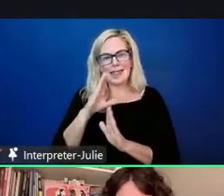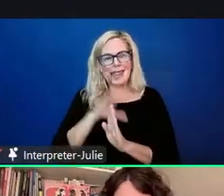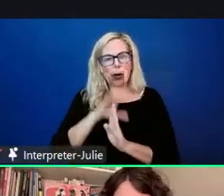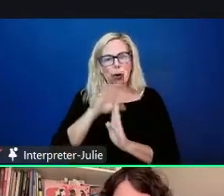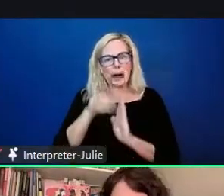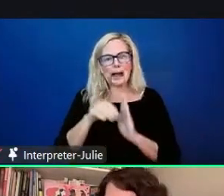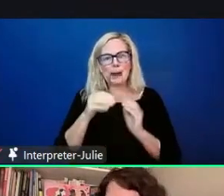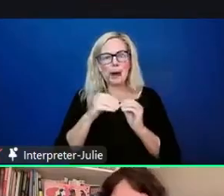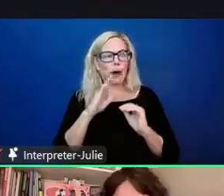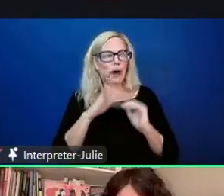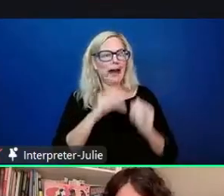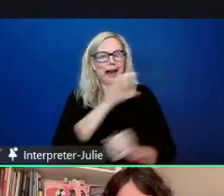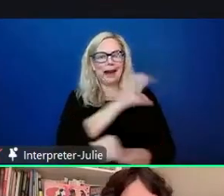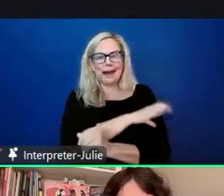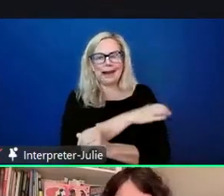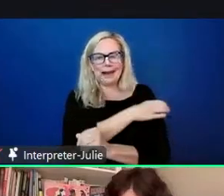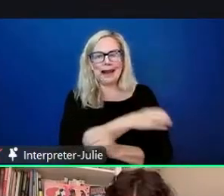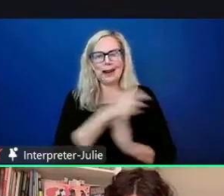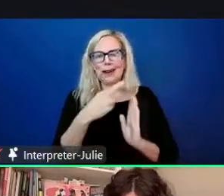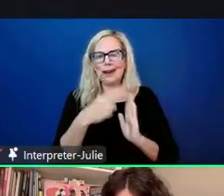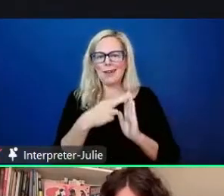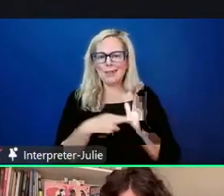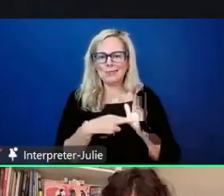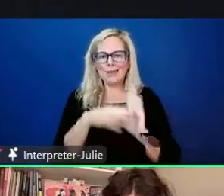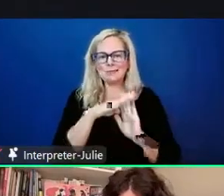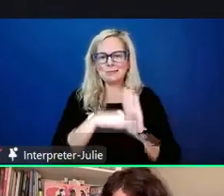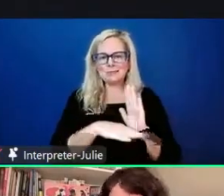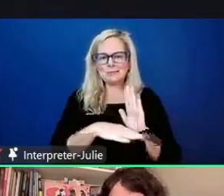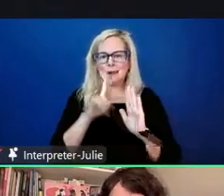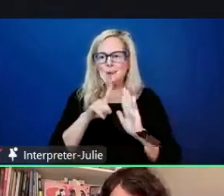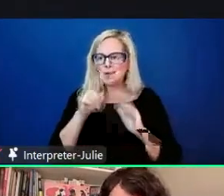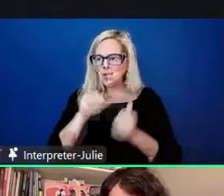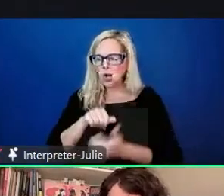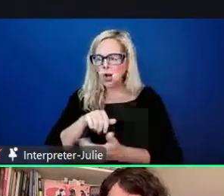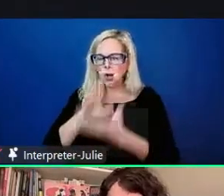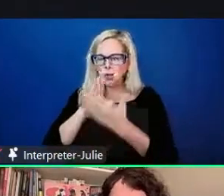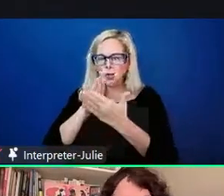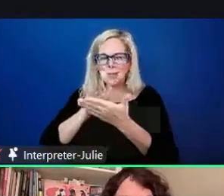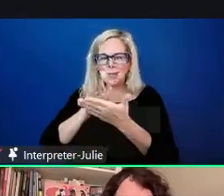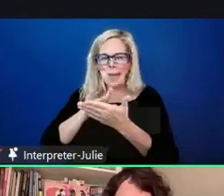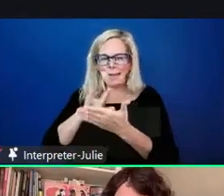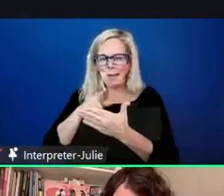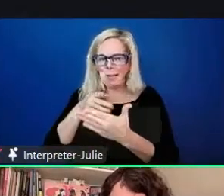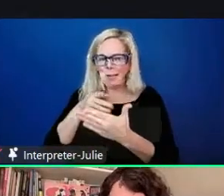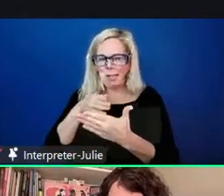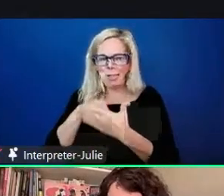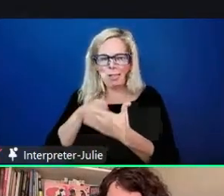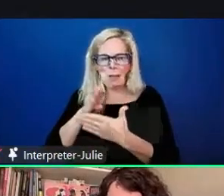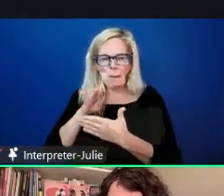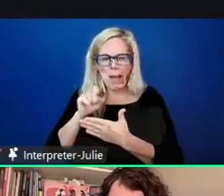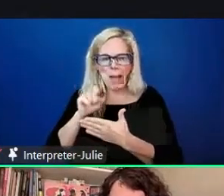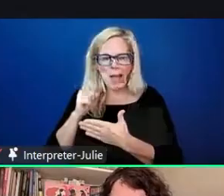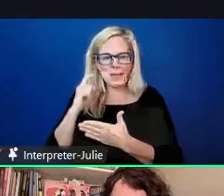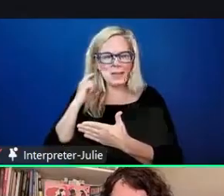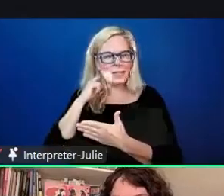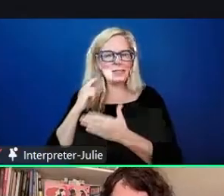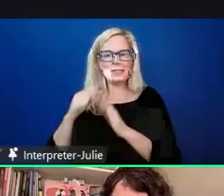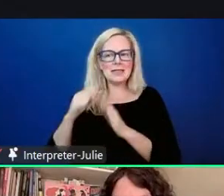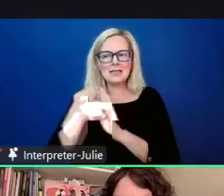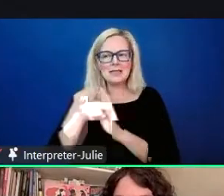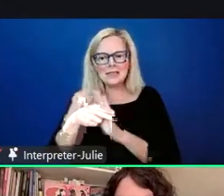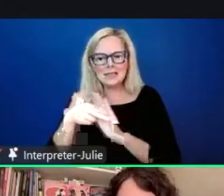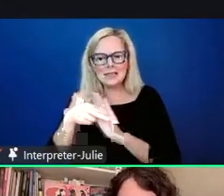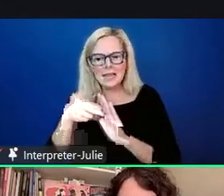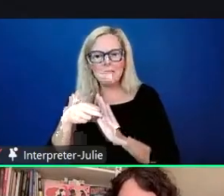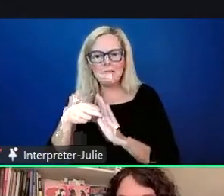clinical guidelines to addressing medical bias and stigma and misconceptions, because these are what really erode trust and what studies